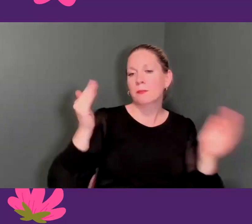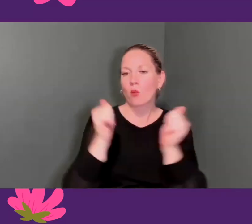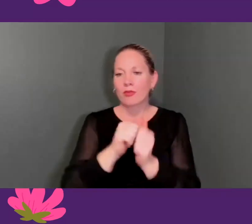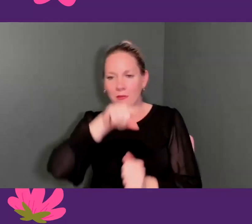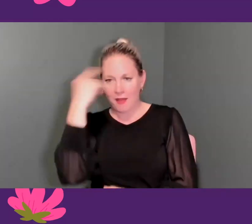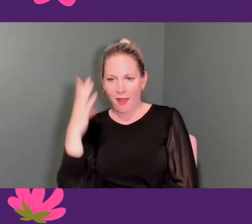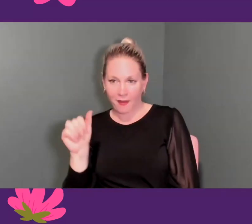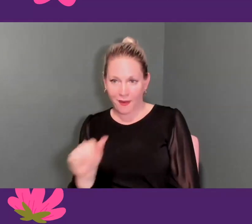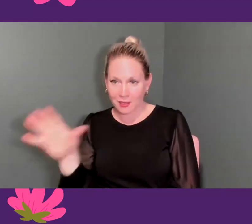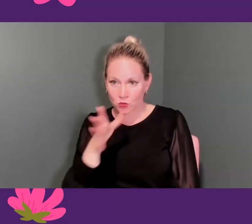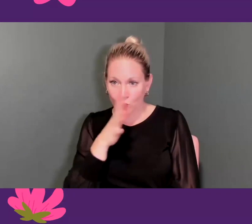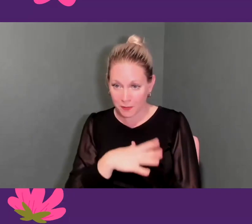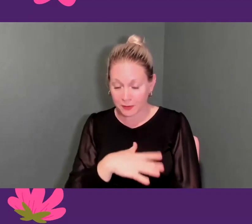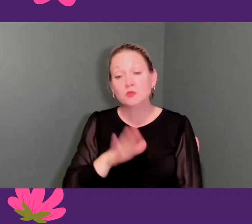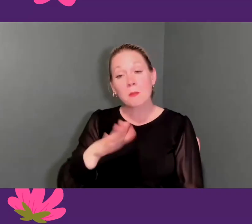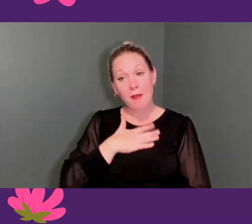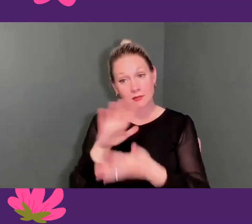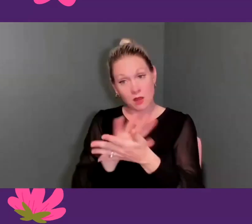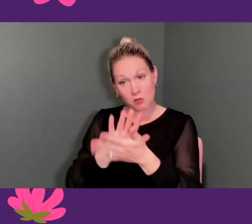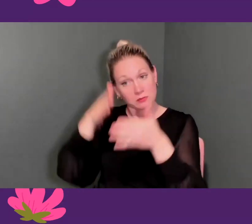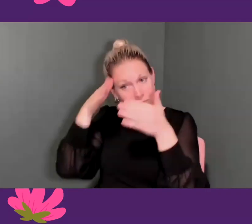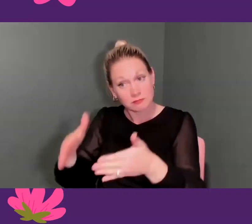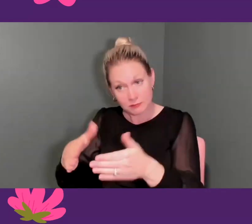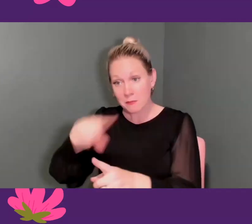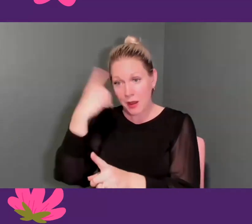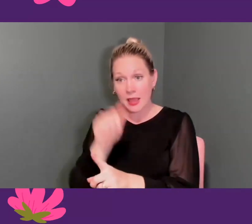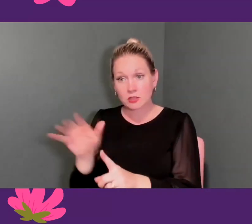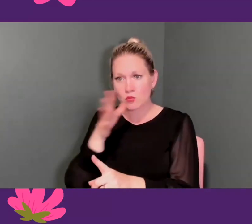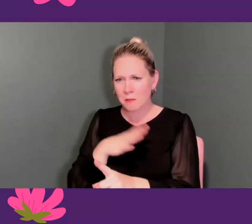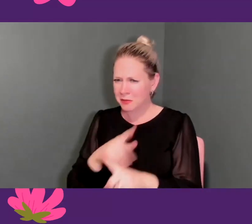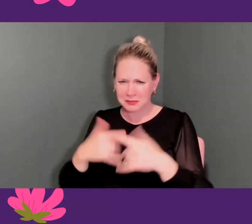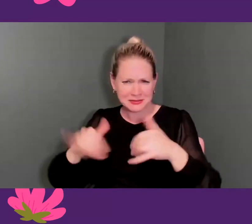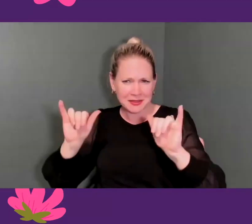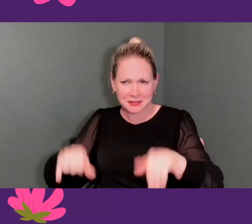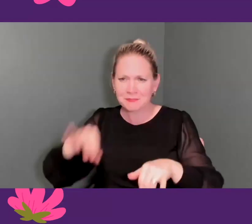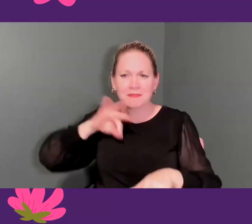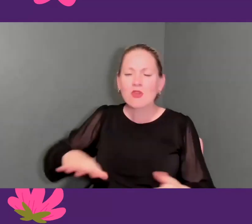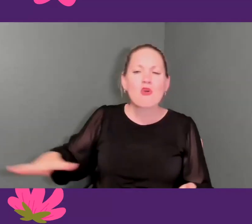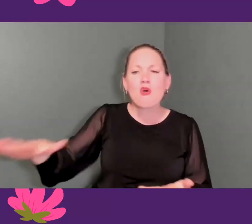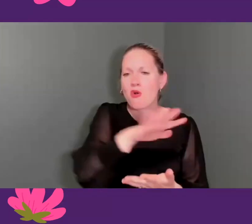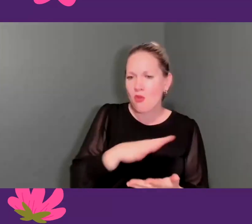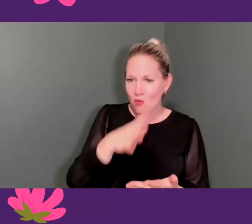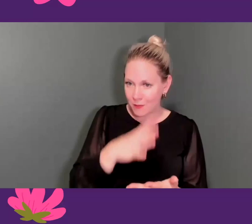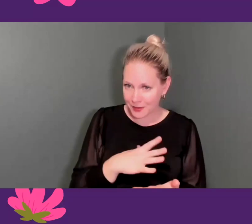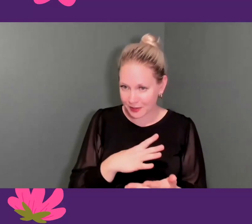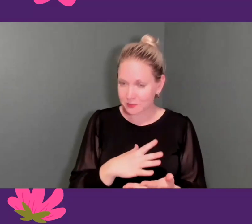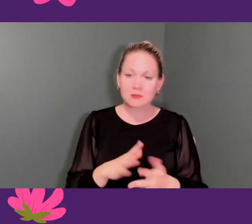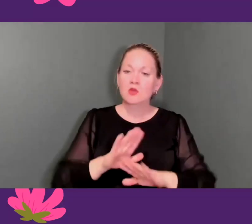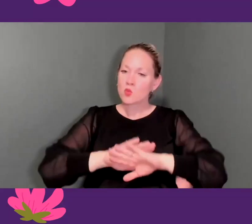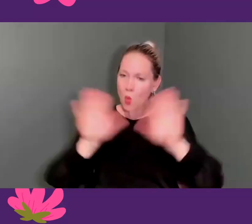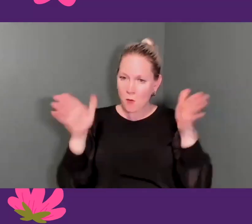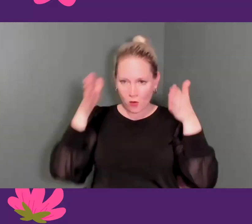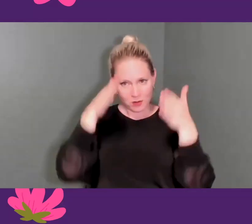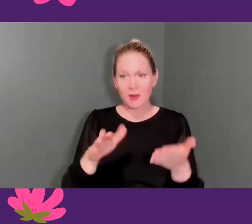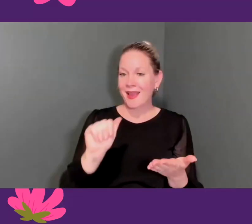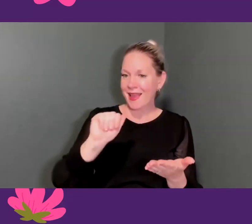focus is on Black women, advancements in technology could help all women while allowing a shift from age-based screening to